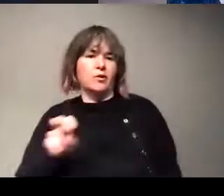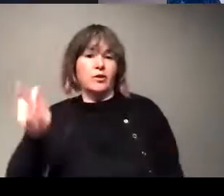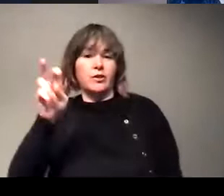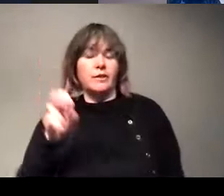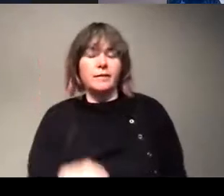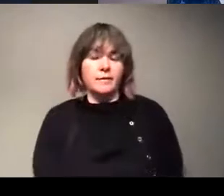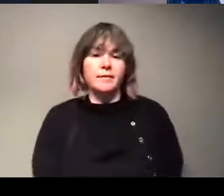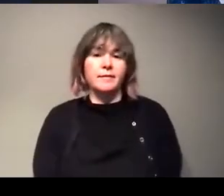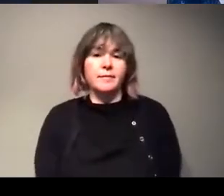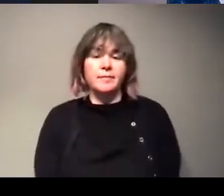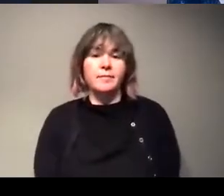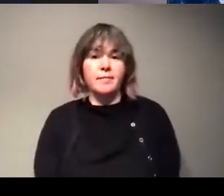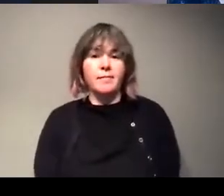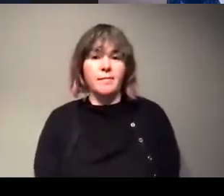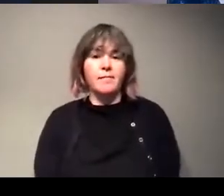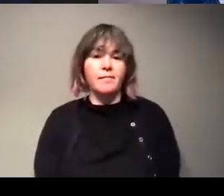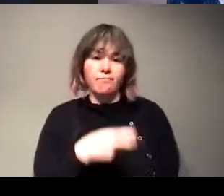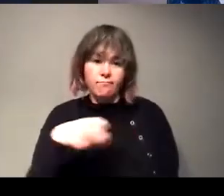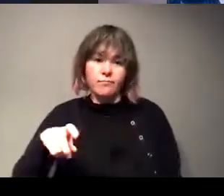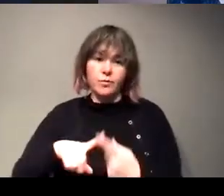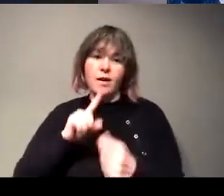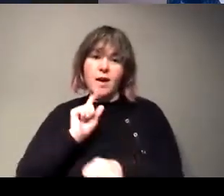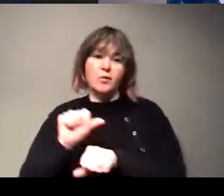transition into actual science, I would say.